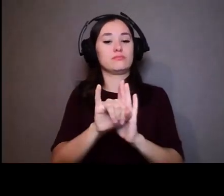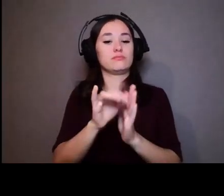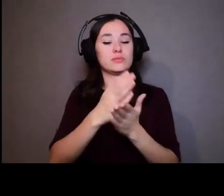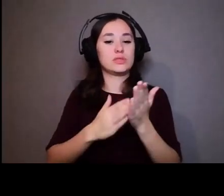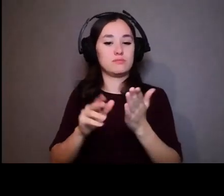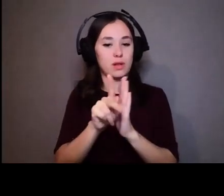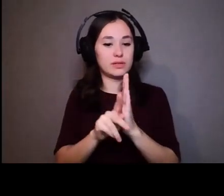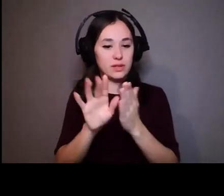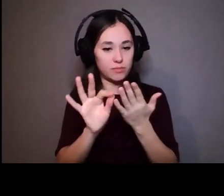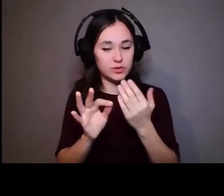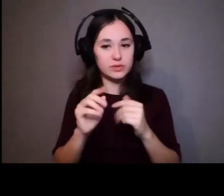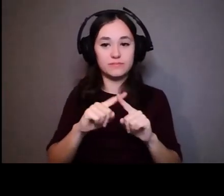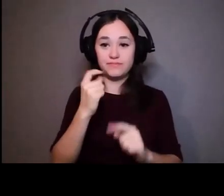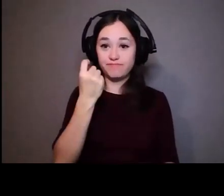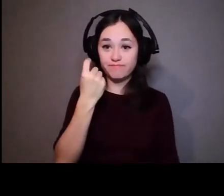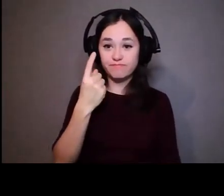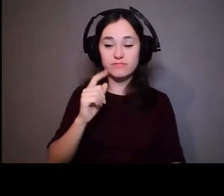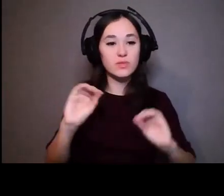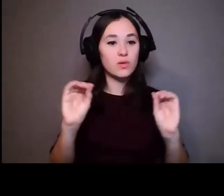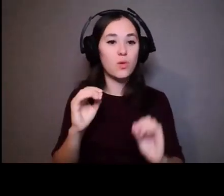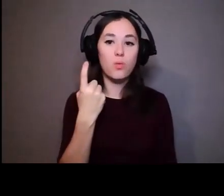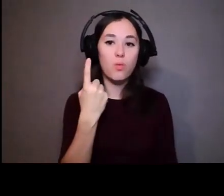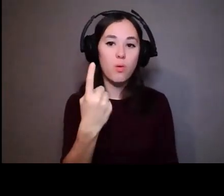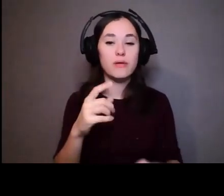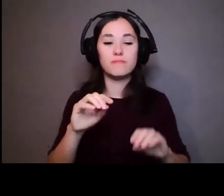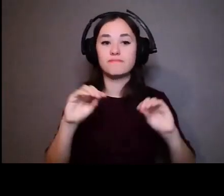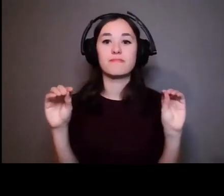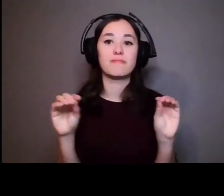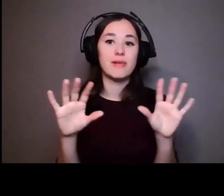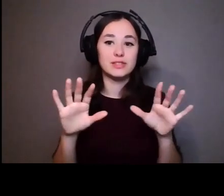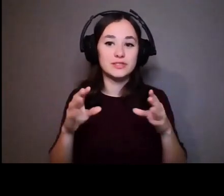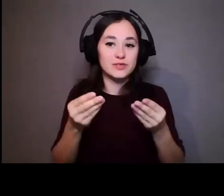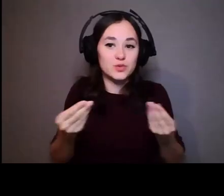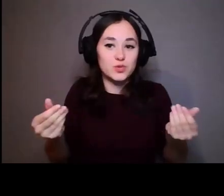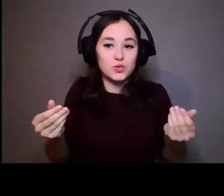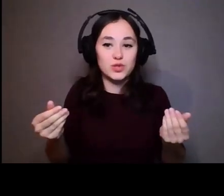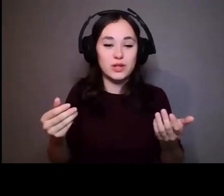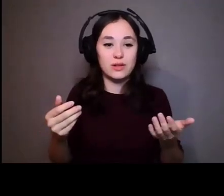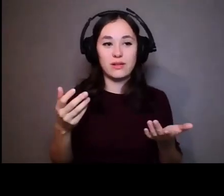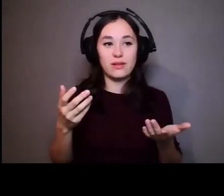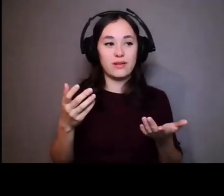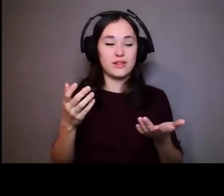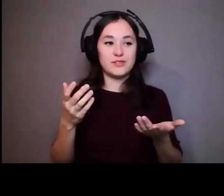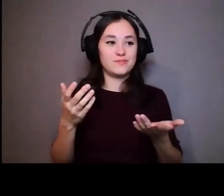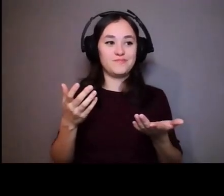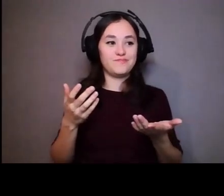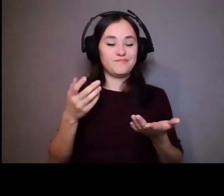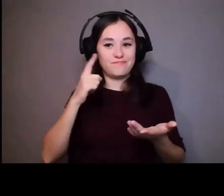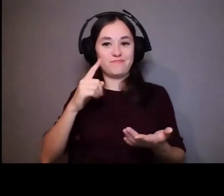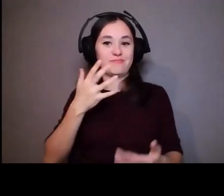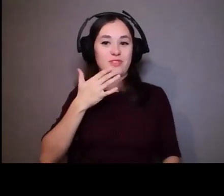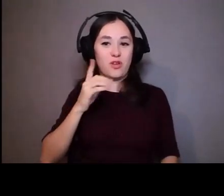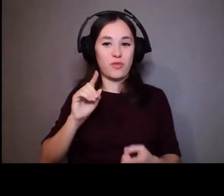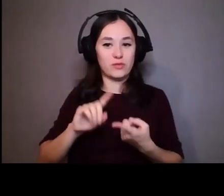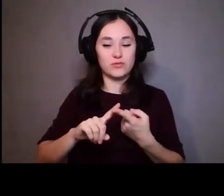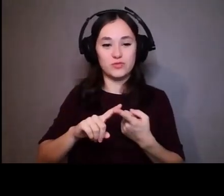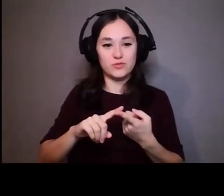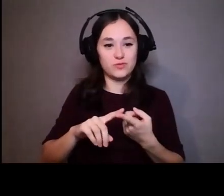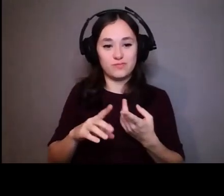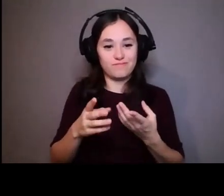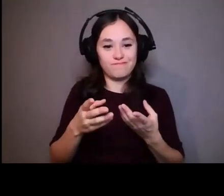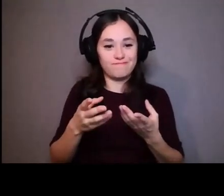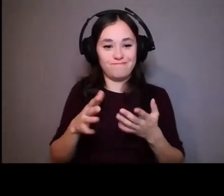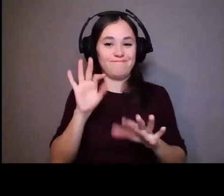There's no one magic thing that we can find that Colorado can do to solve its problem overnight.